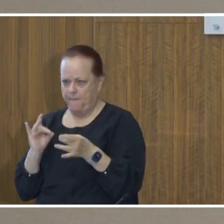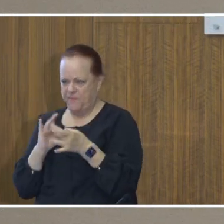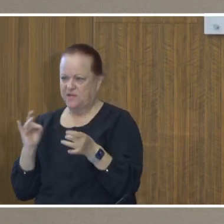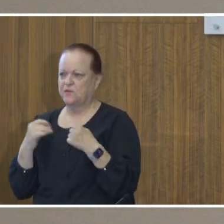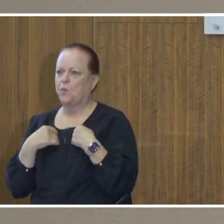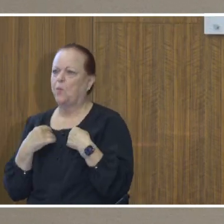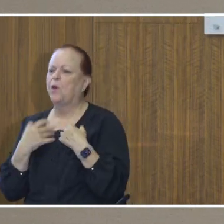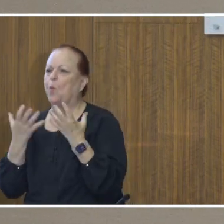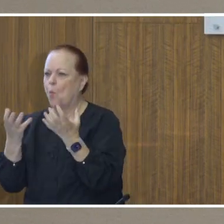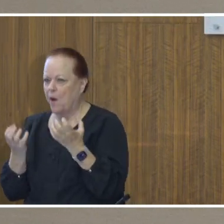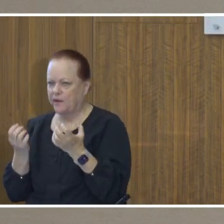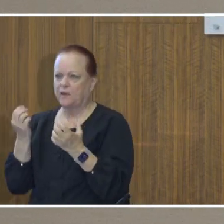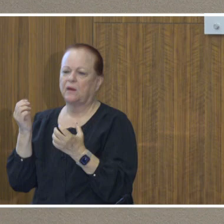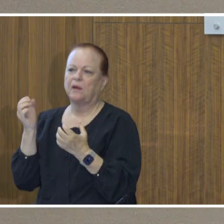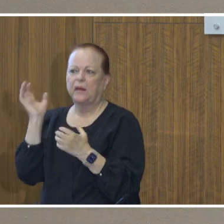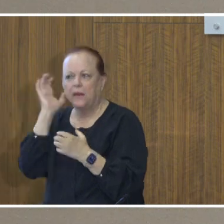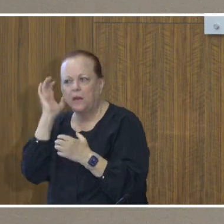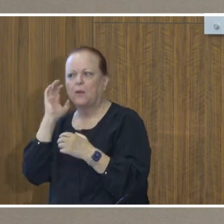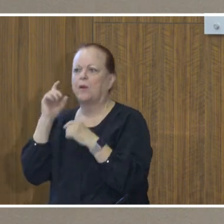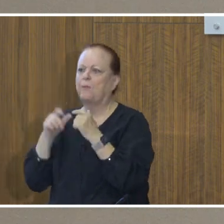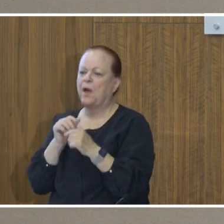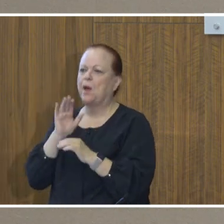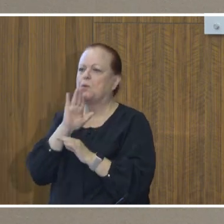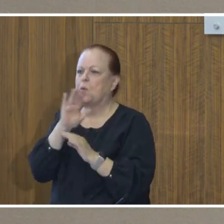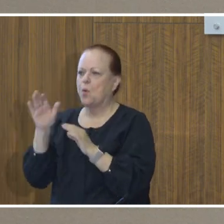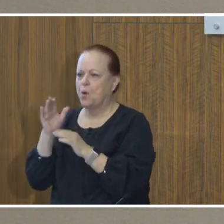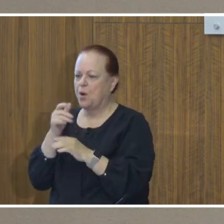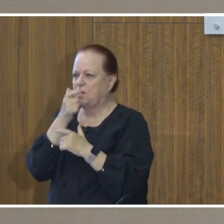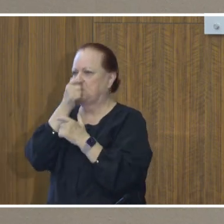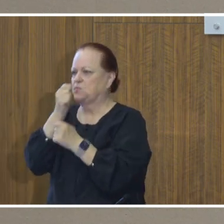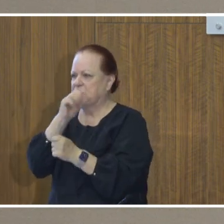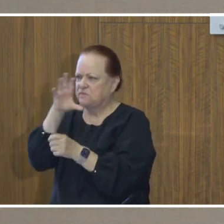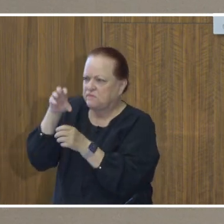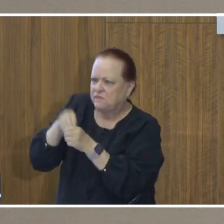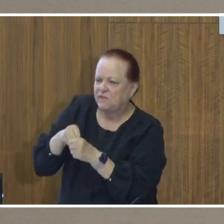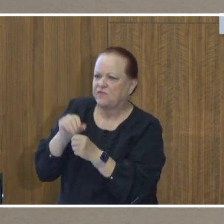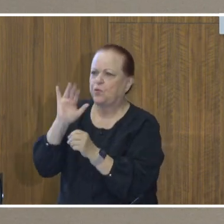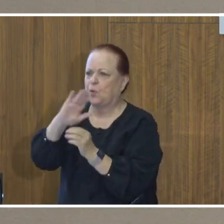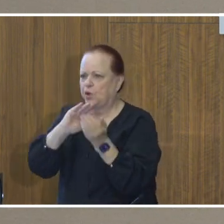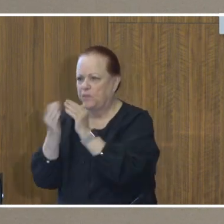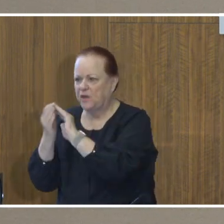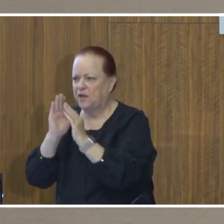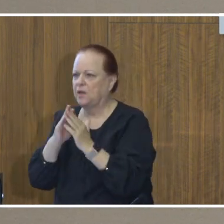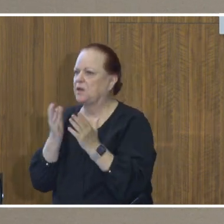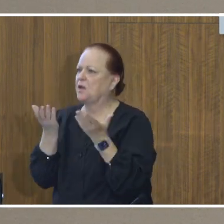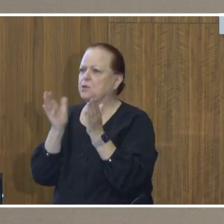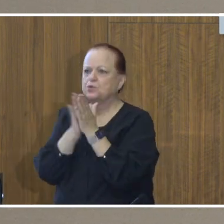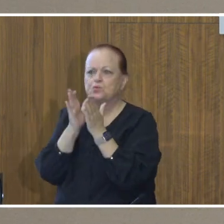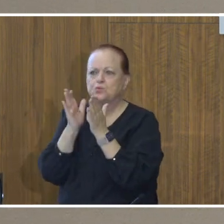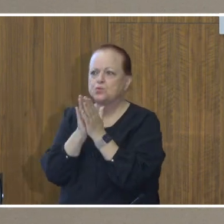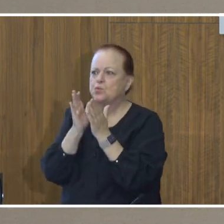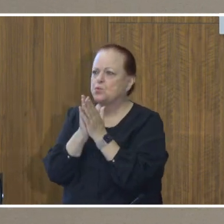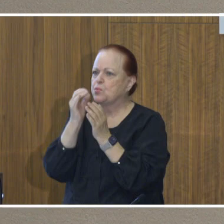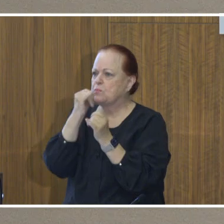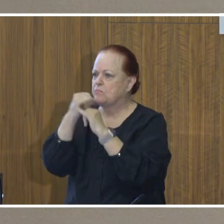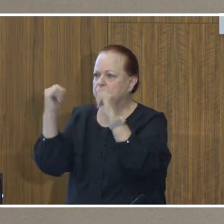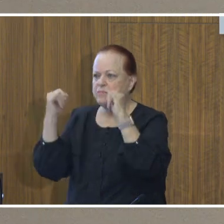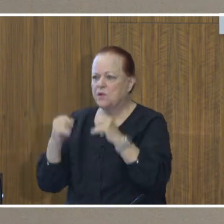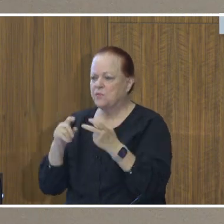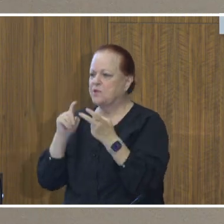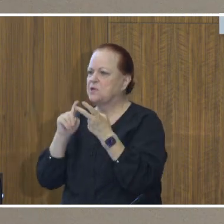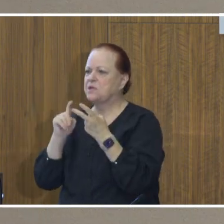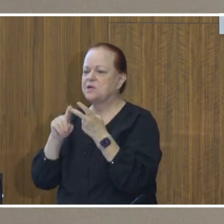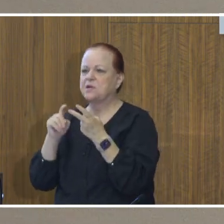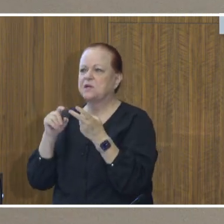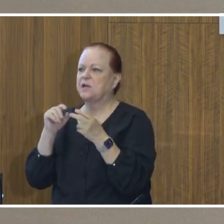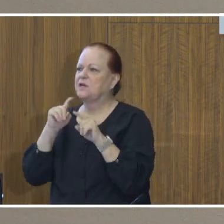to hear from you about the communities of interest and what that means for you. What's important to you, the school district boundaries may be important to you, or certain communities